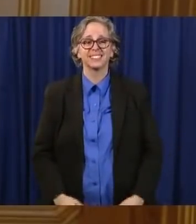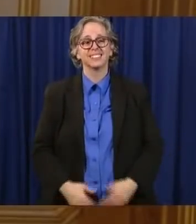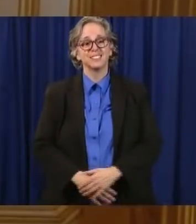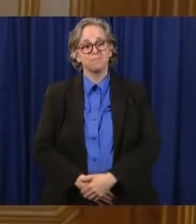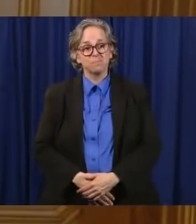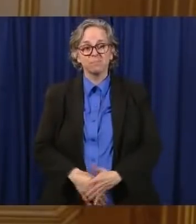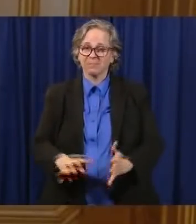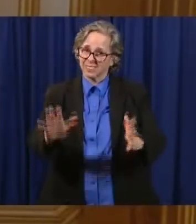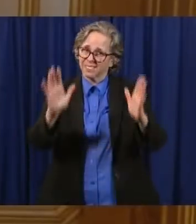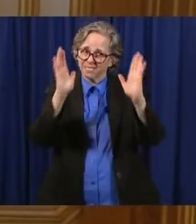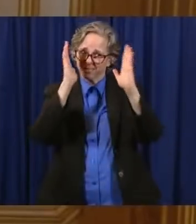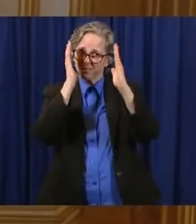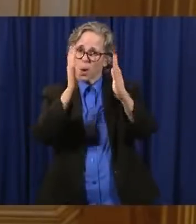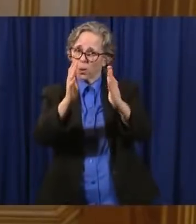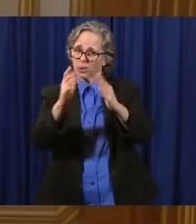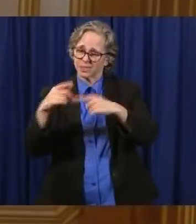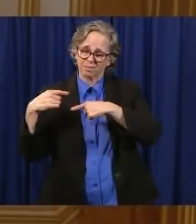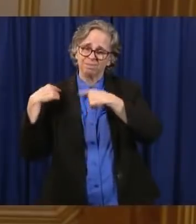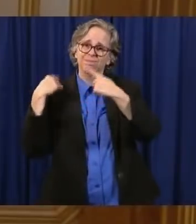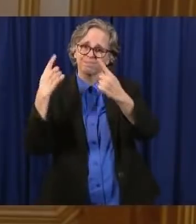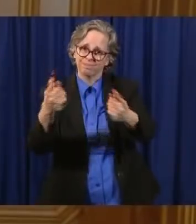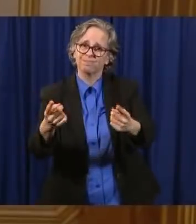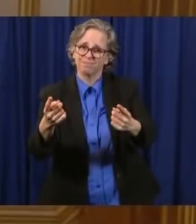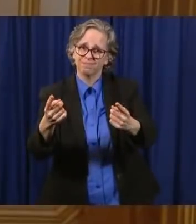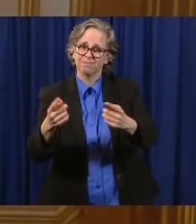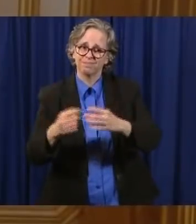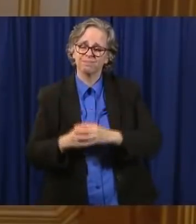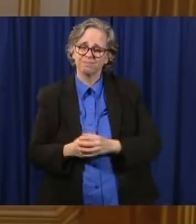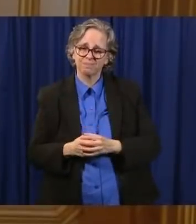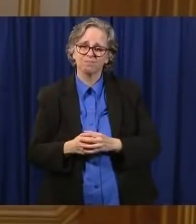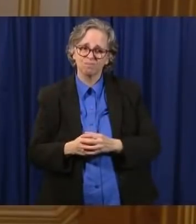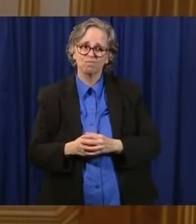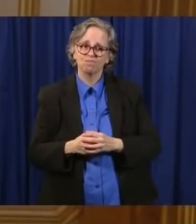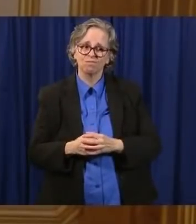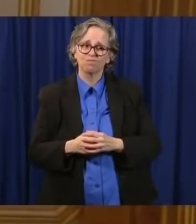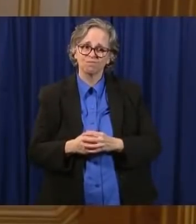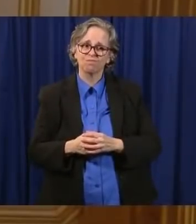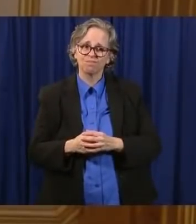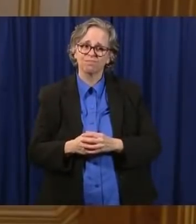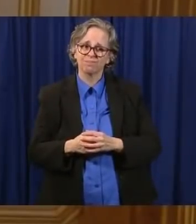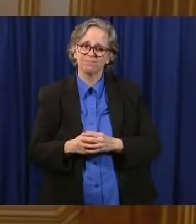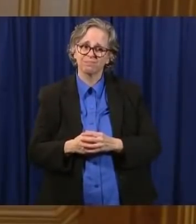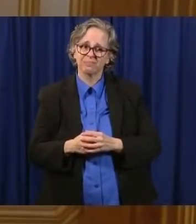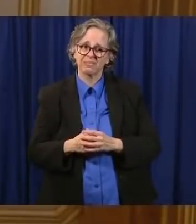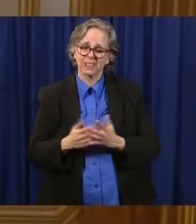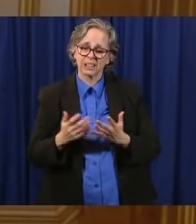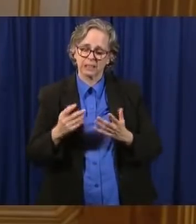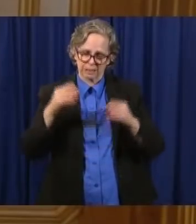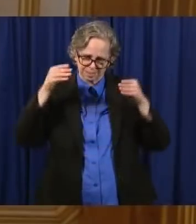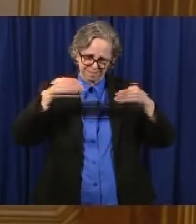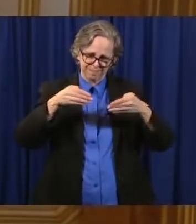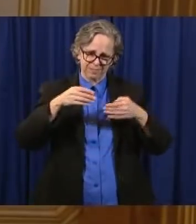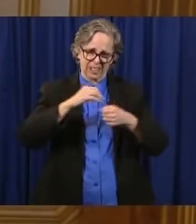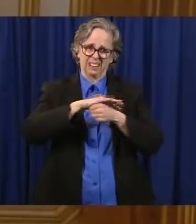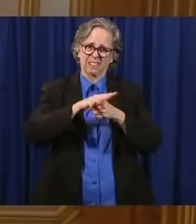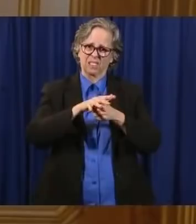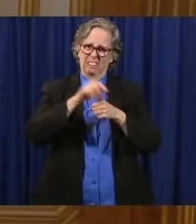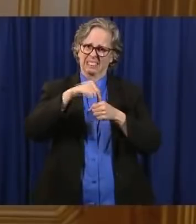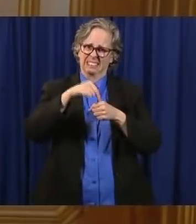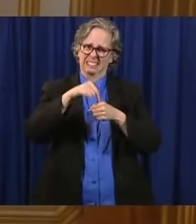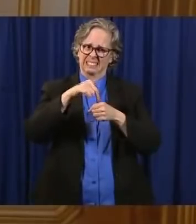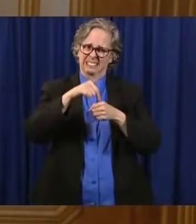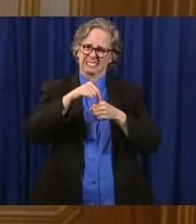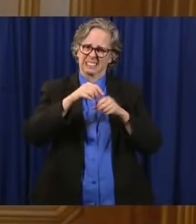been very, very, very much on the coronavirus, because if we get this